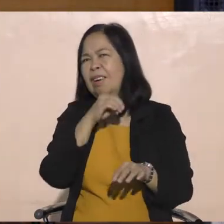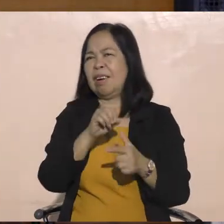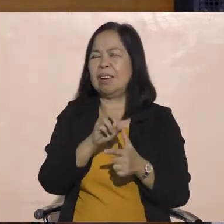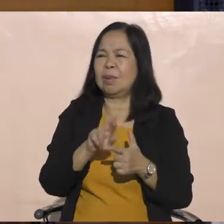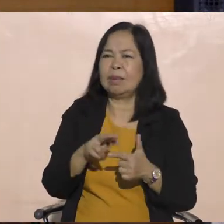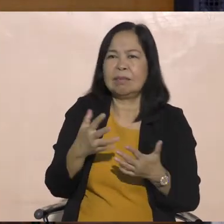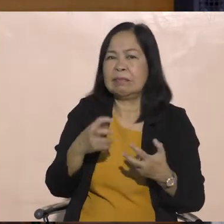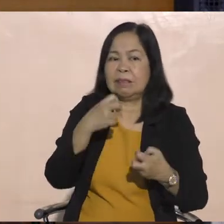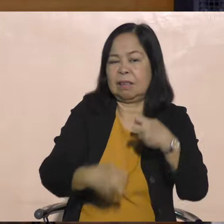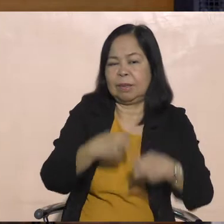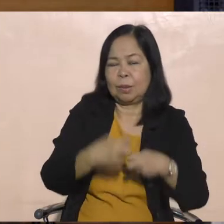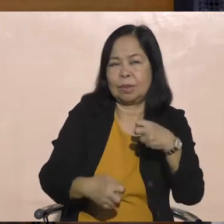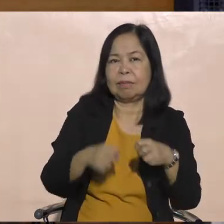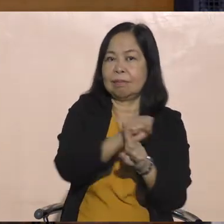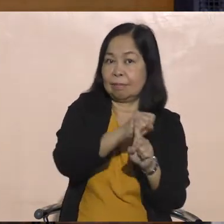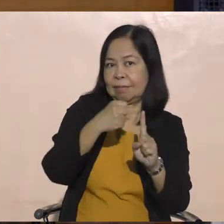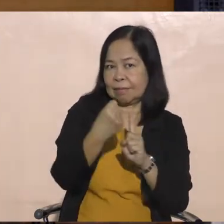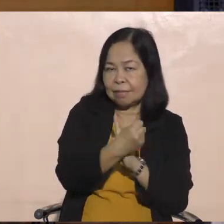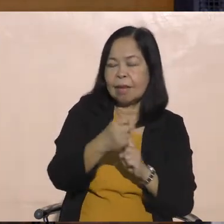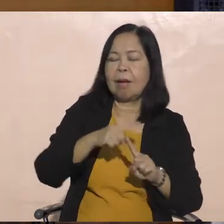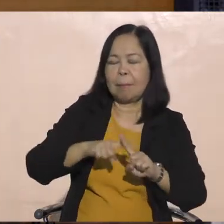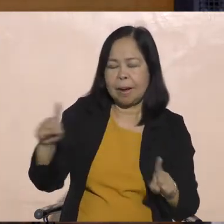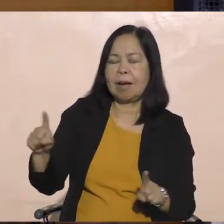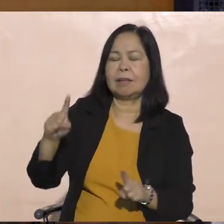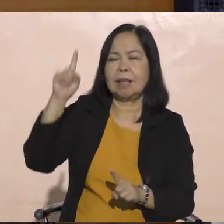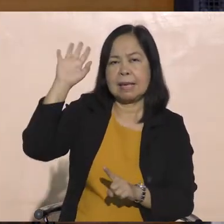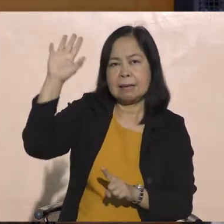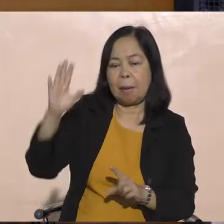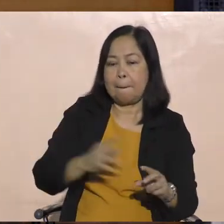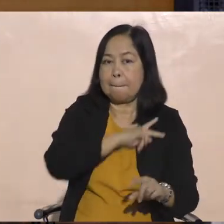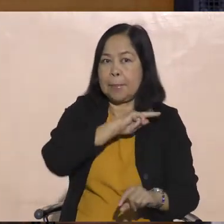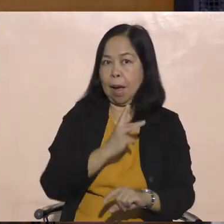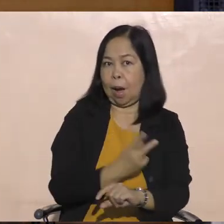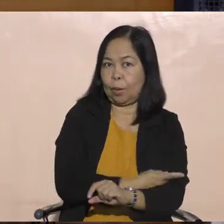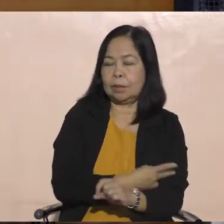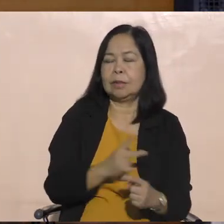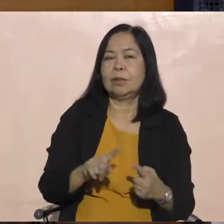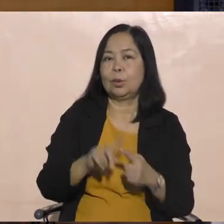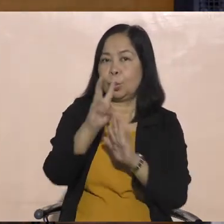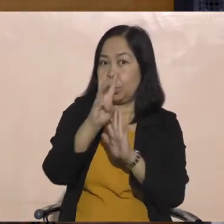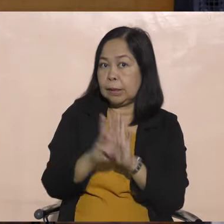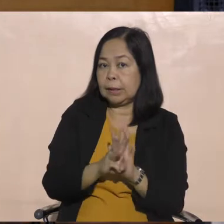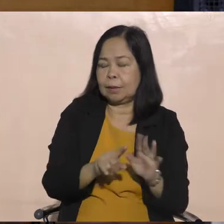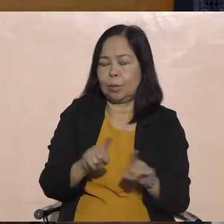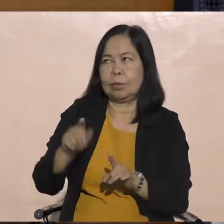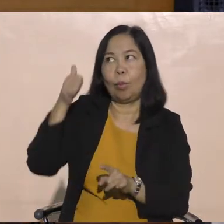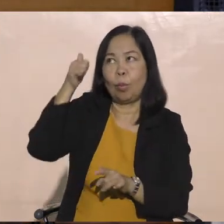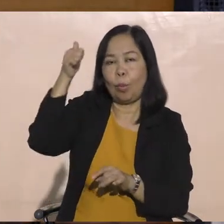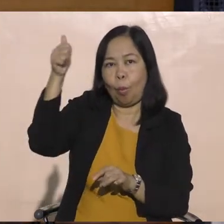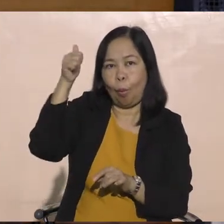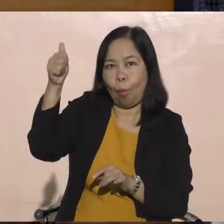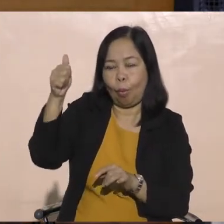still does glorious deeds. His power to will and to act according to His good pleasure